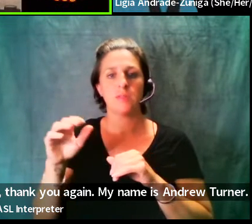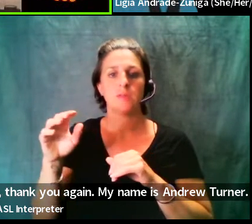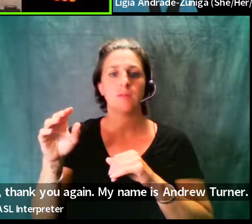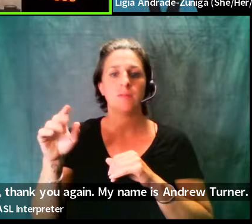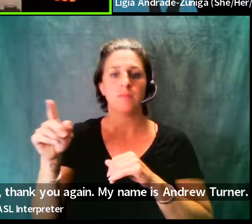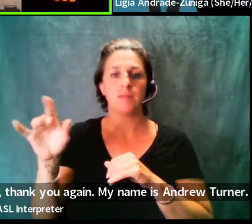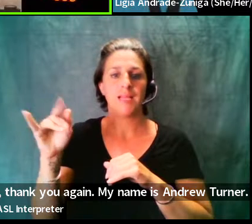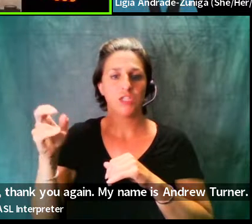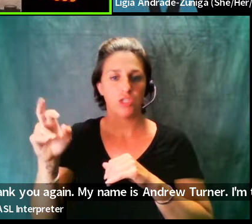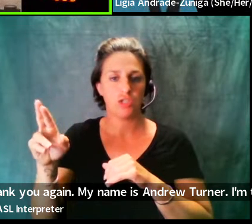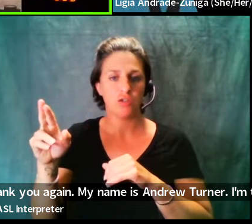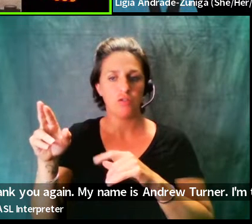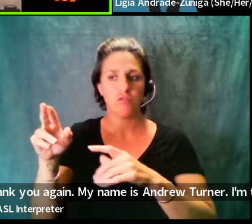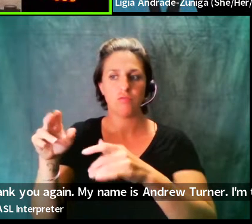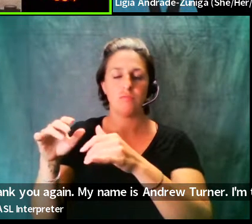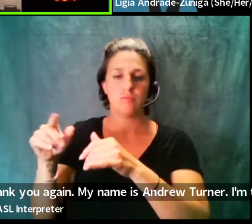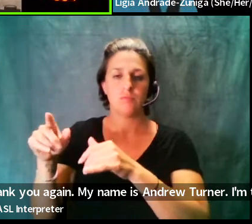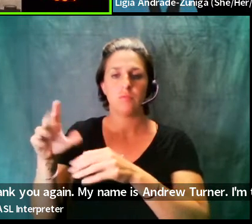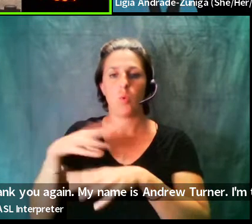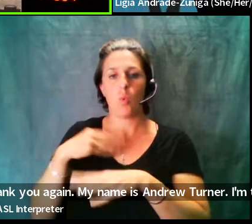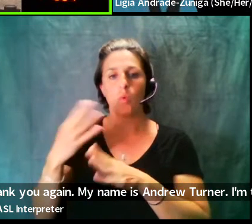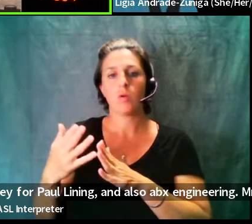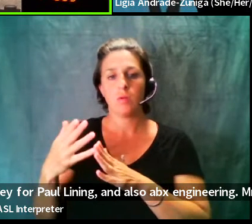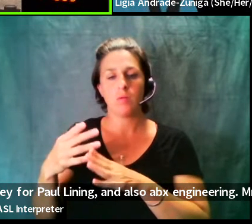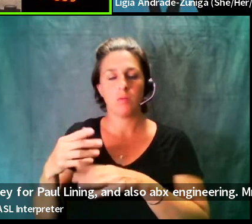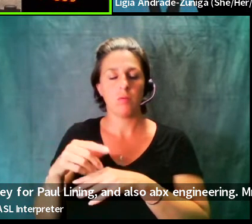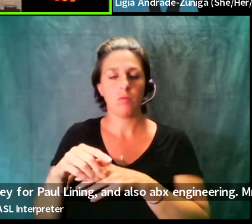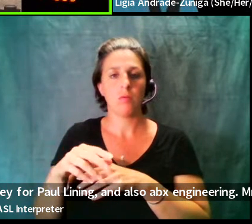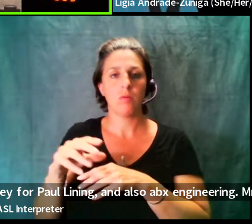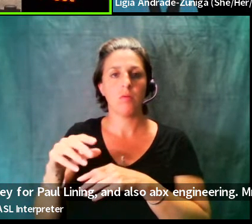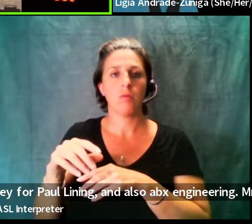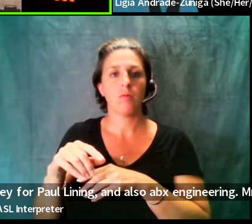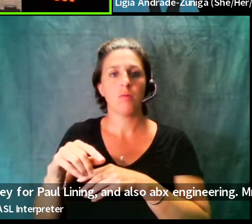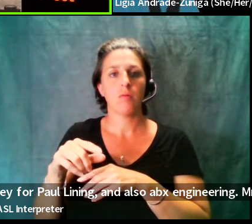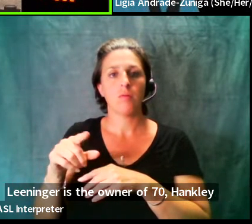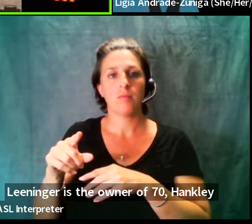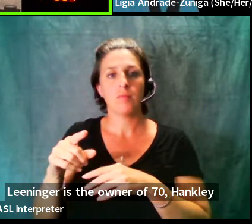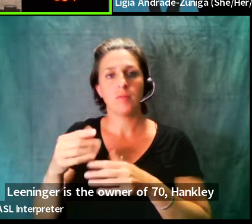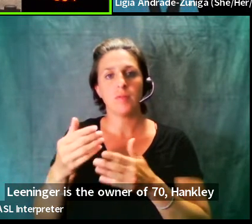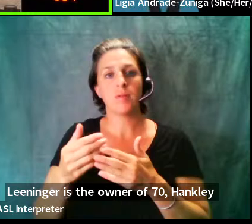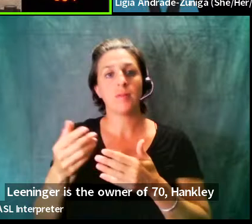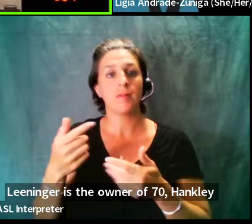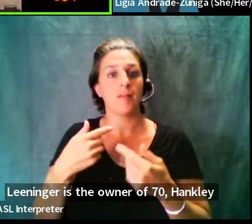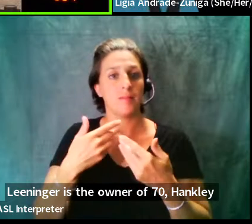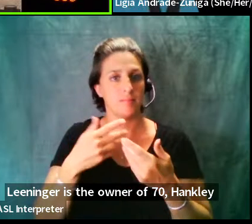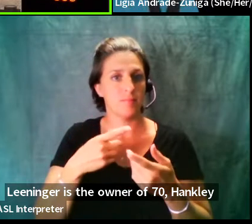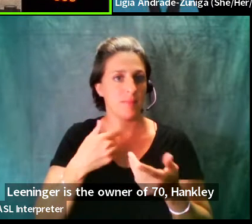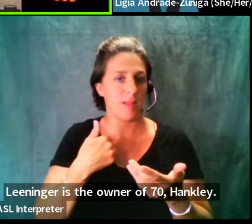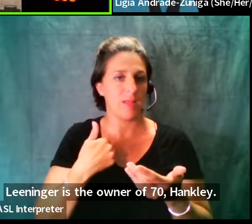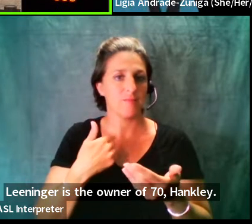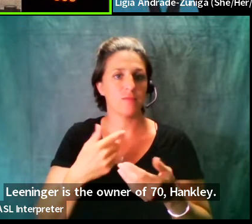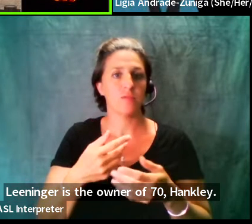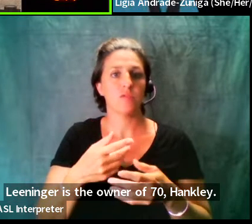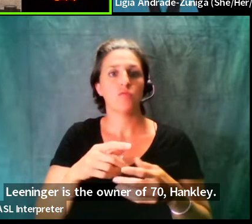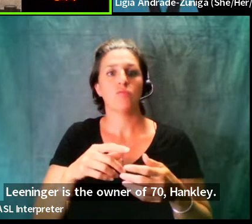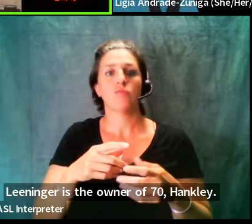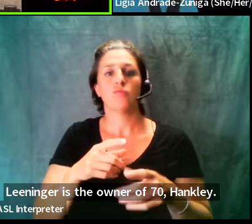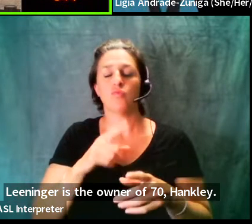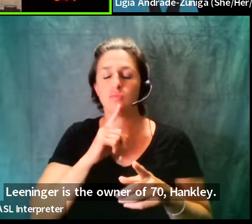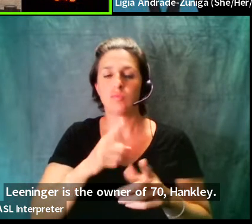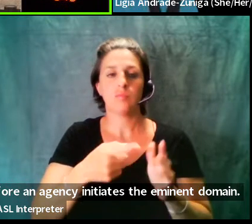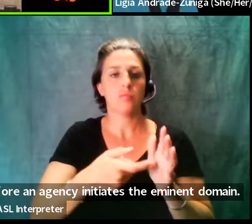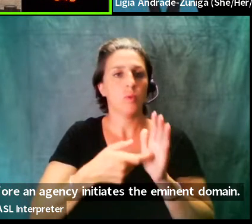870 Hinckley. Before an agency initiates the eminent domain proceeding, It has stringent requirements that it